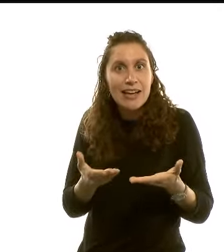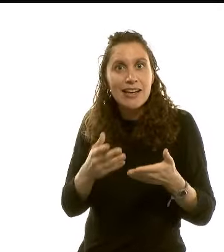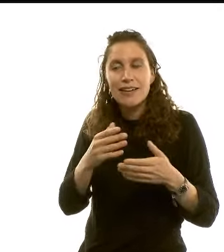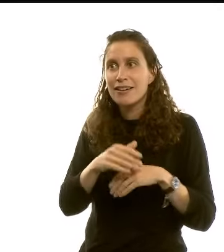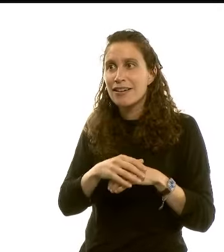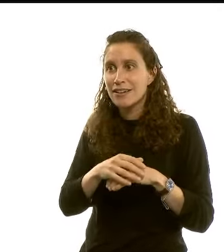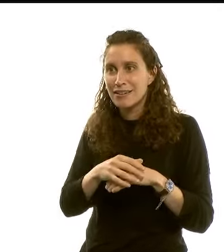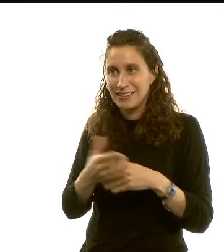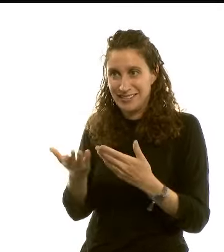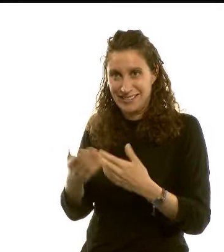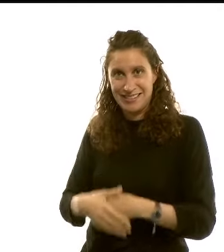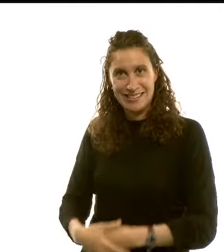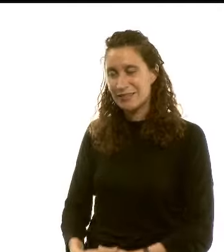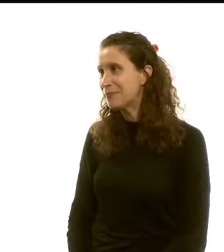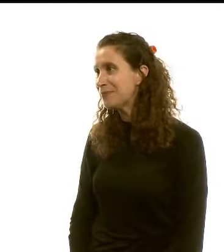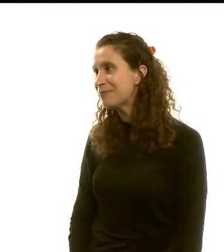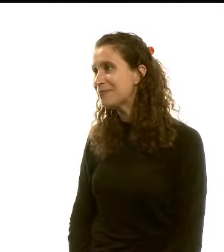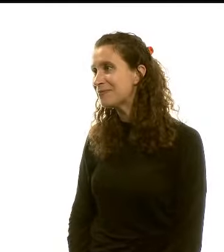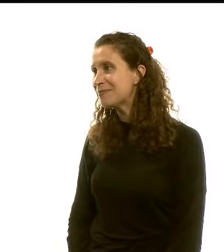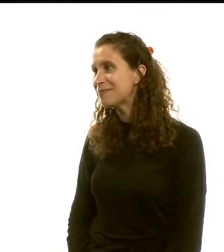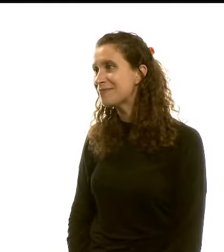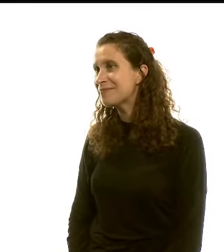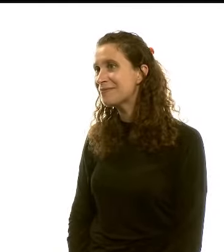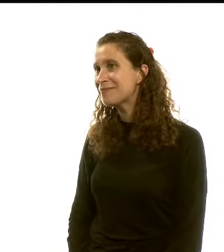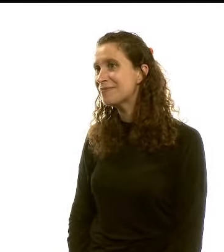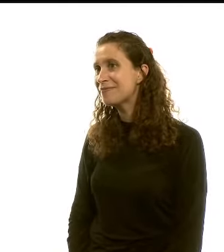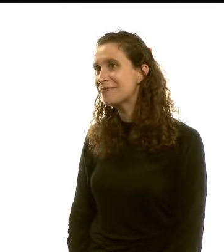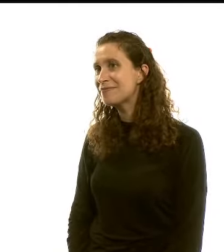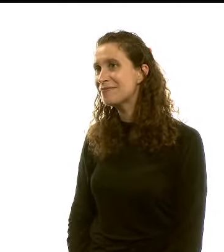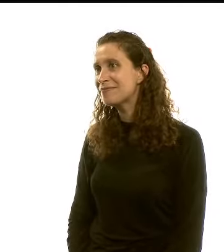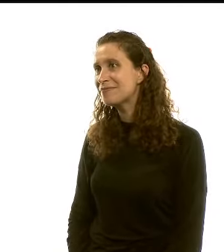do. All right, there we go. Let's do it. Careful.